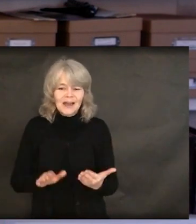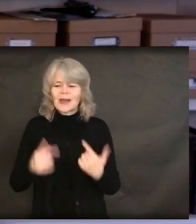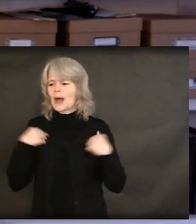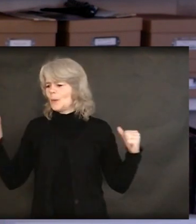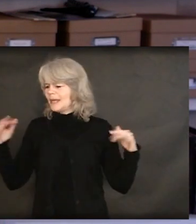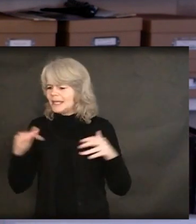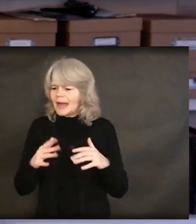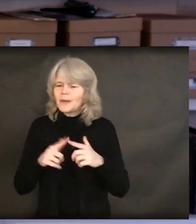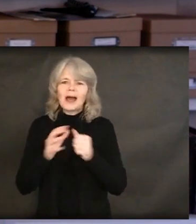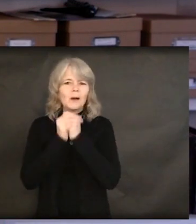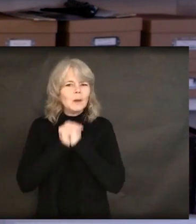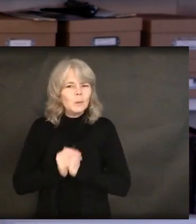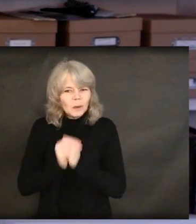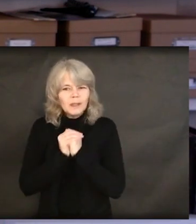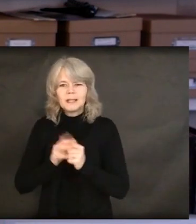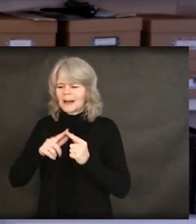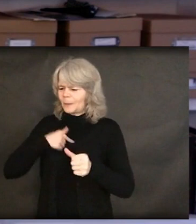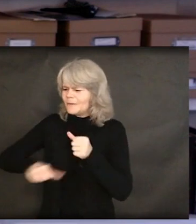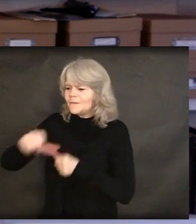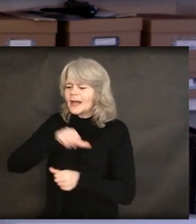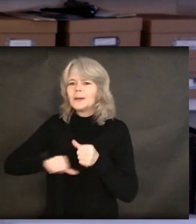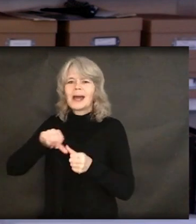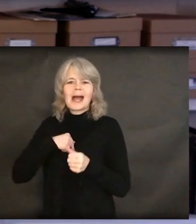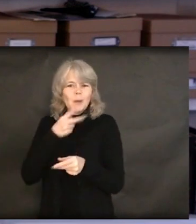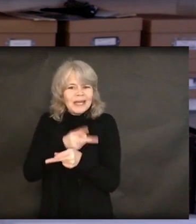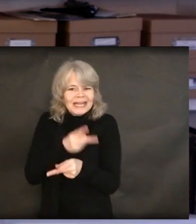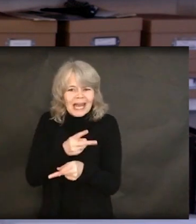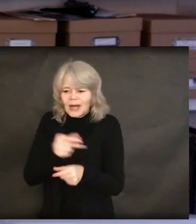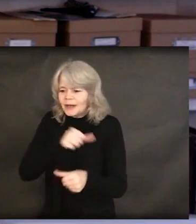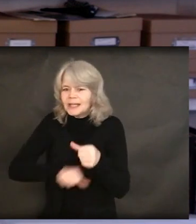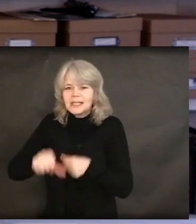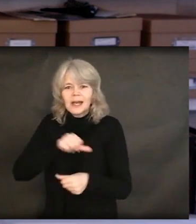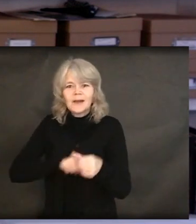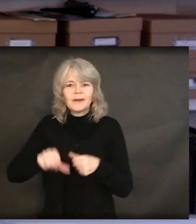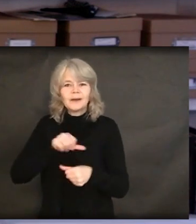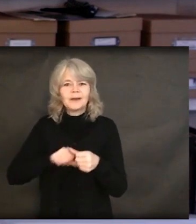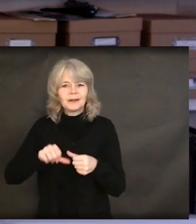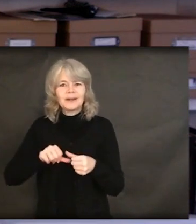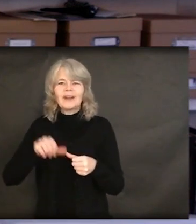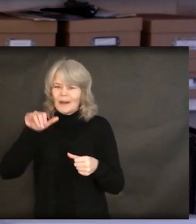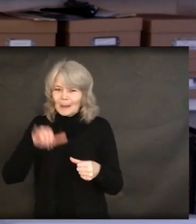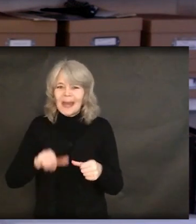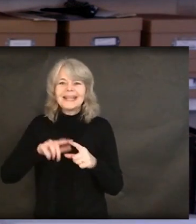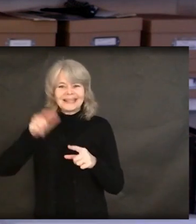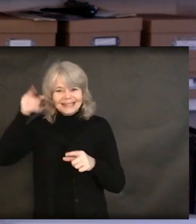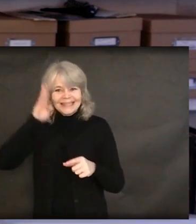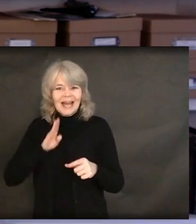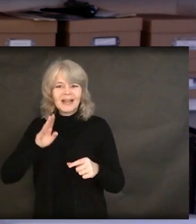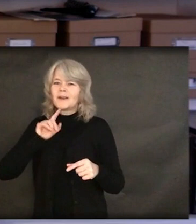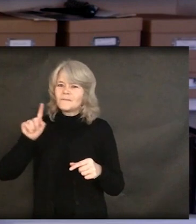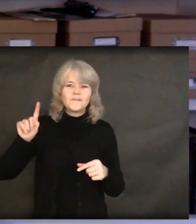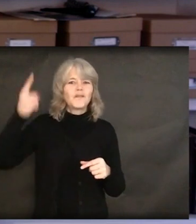gather, how we worship, how we fellowship, how we care for and treat one another is not a secondary concern for